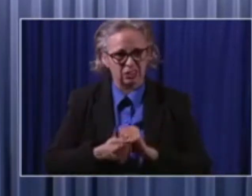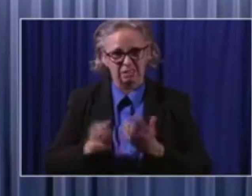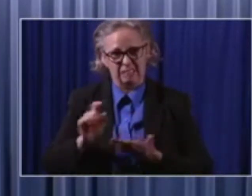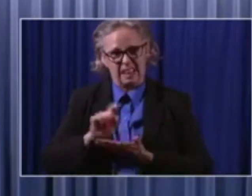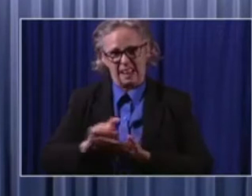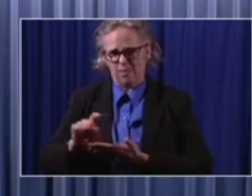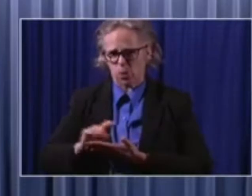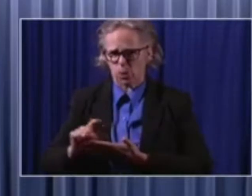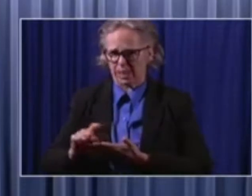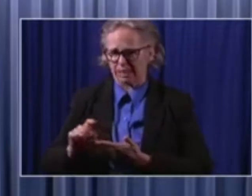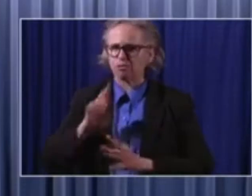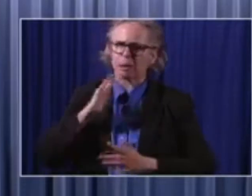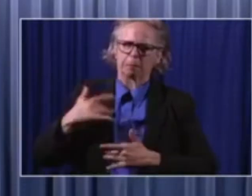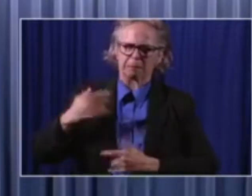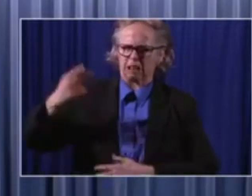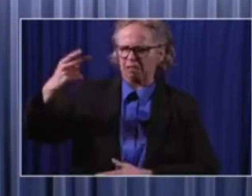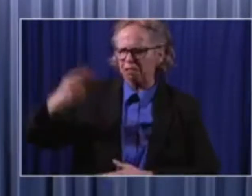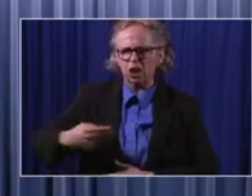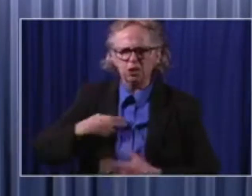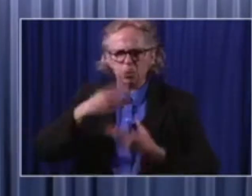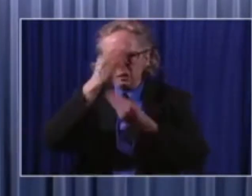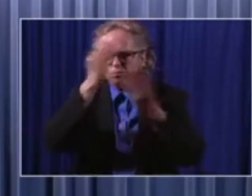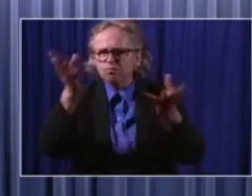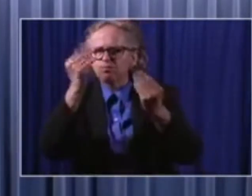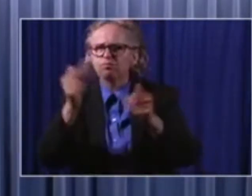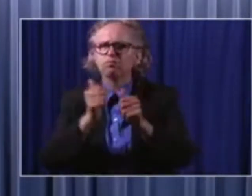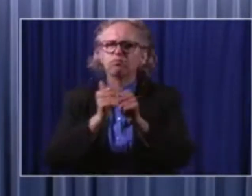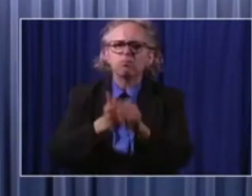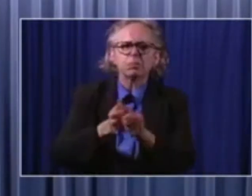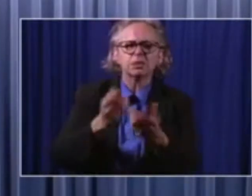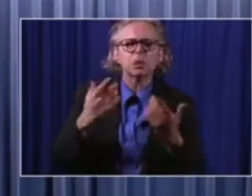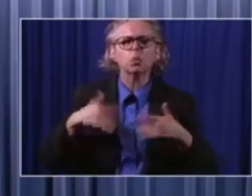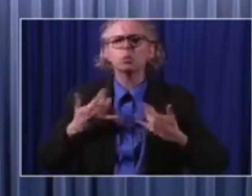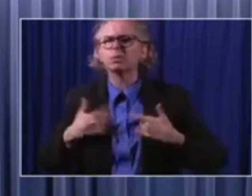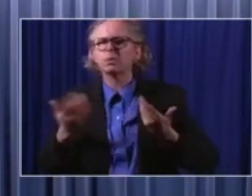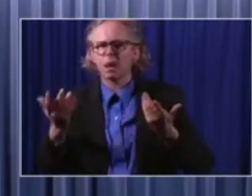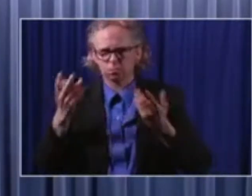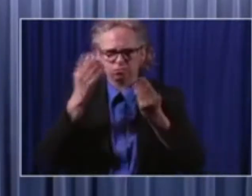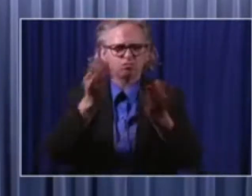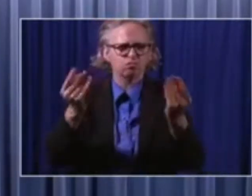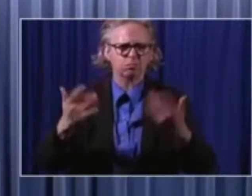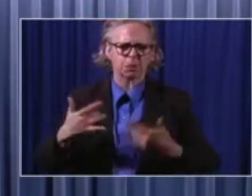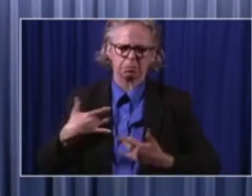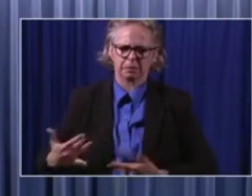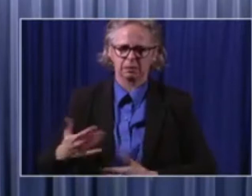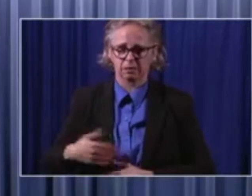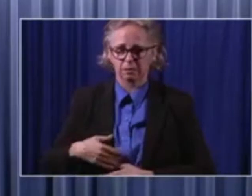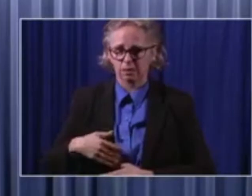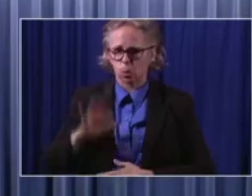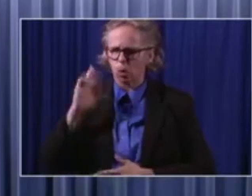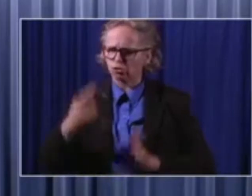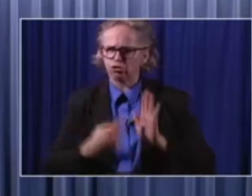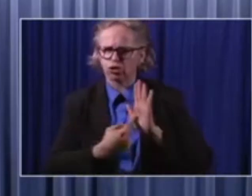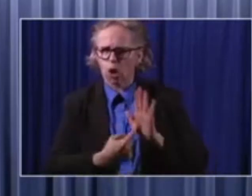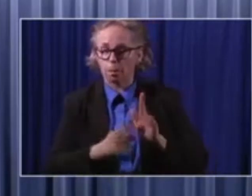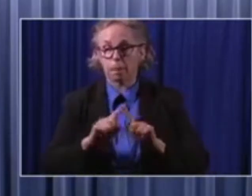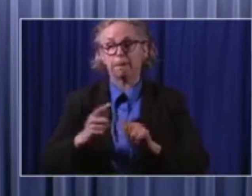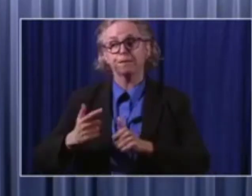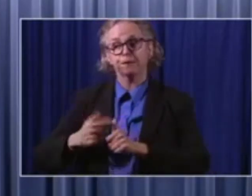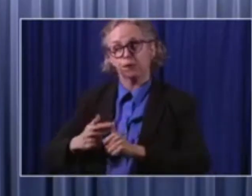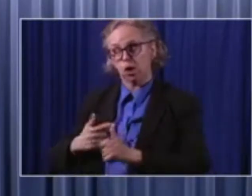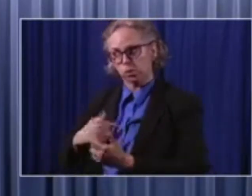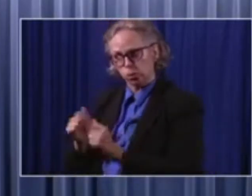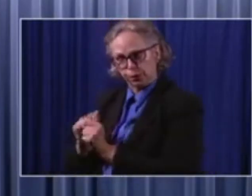on Thursday. And I know the data team went over the data yesterday and into today. But before we show everyone